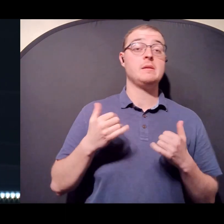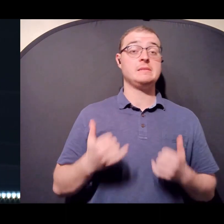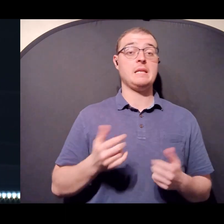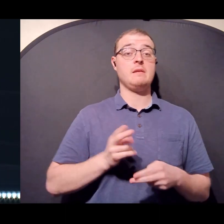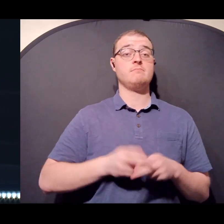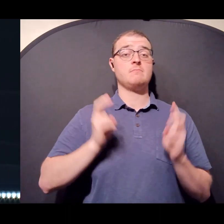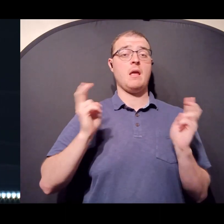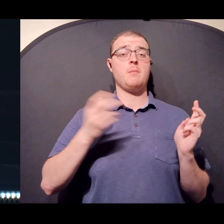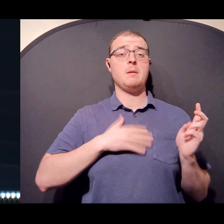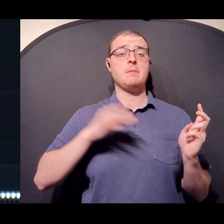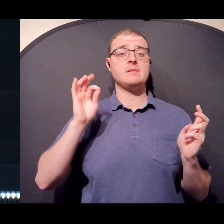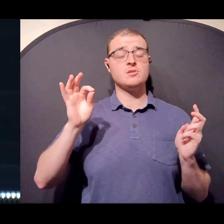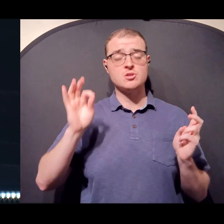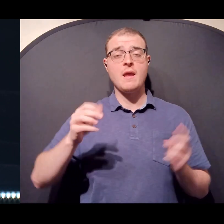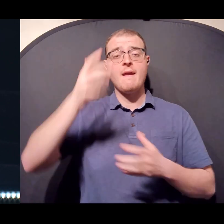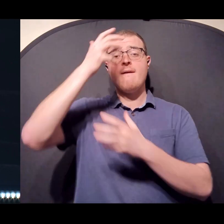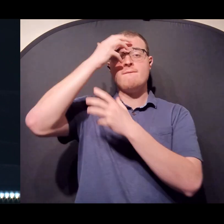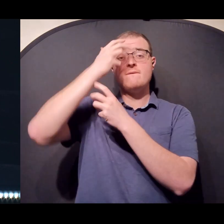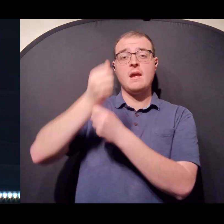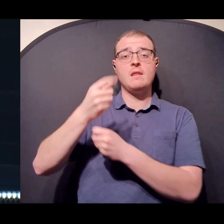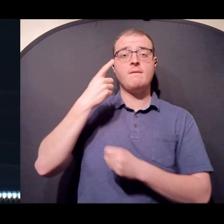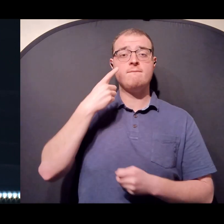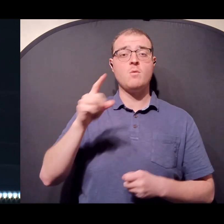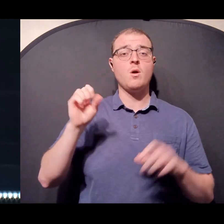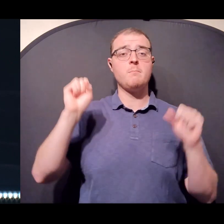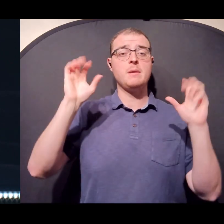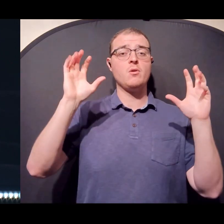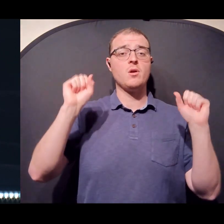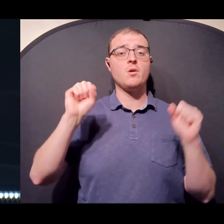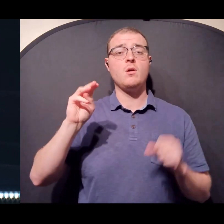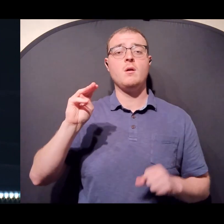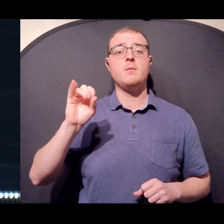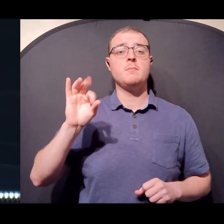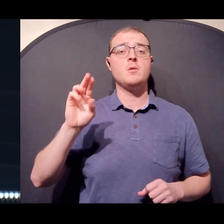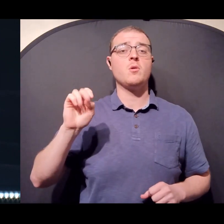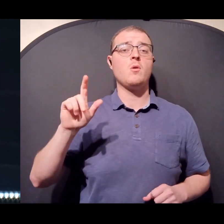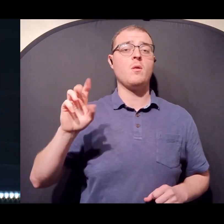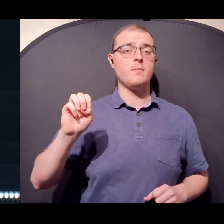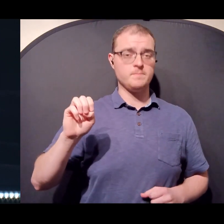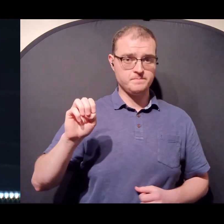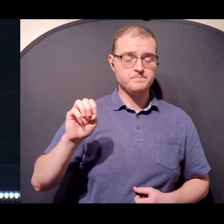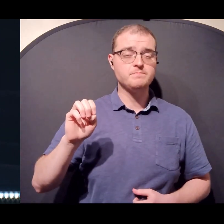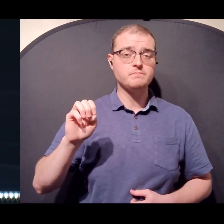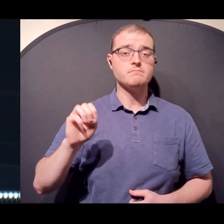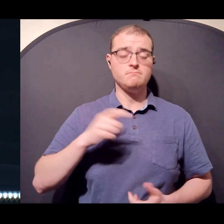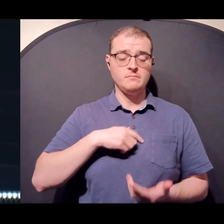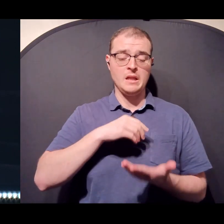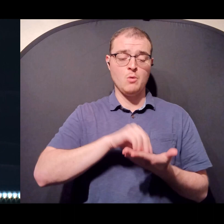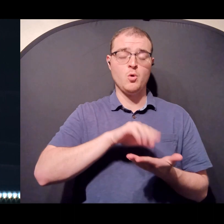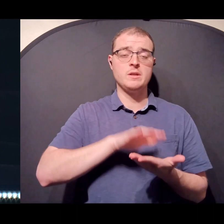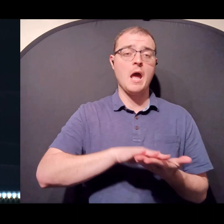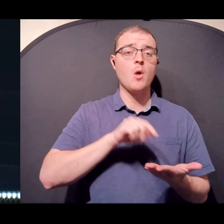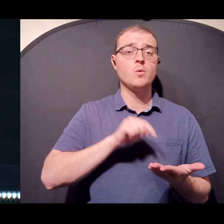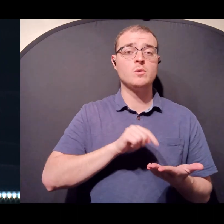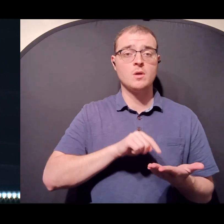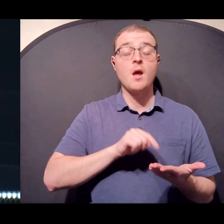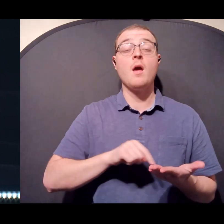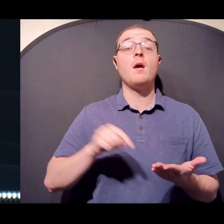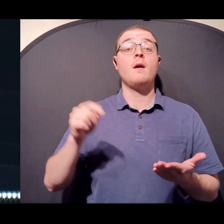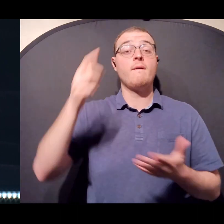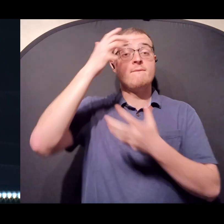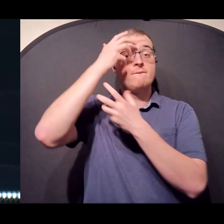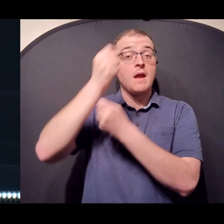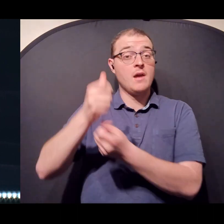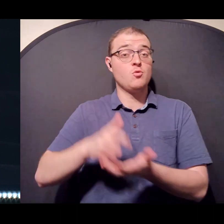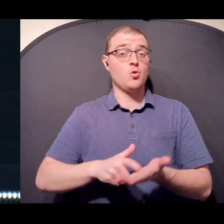in it. And so the title of my message today is Faith for a Miracle. Faith for a Miracle. And I wrote this